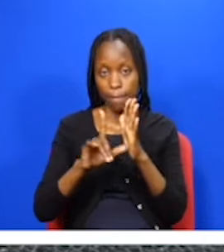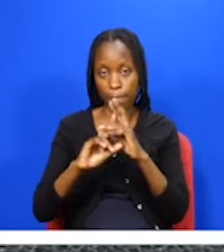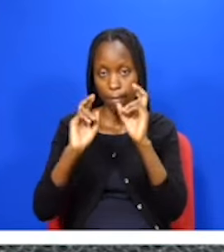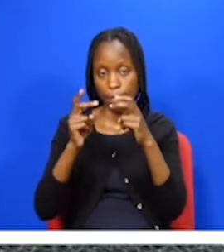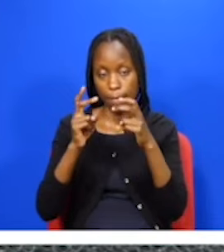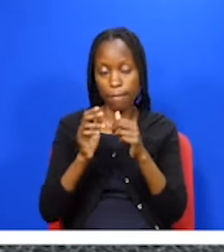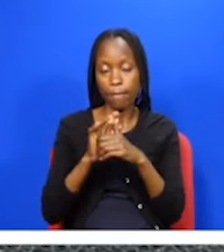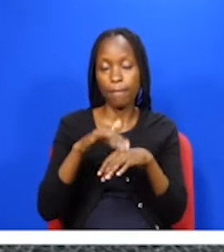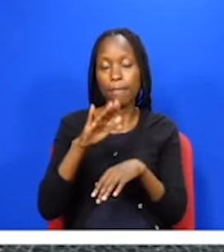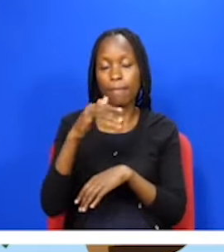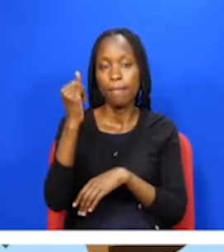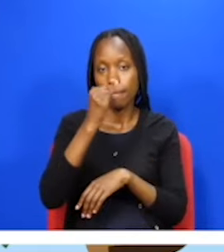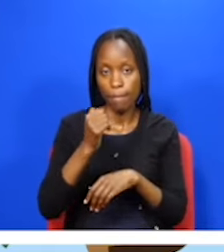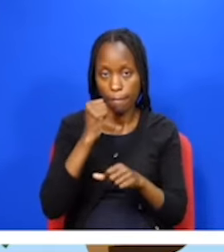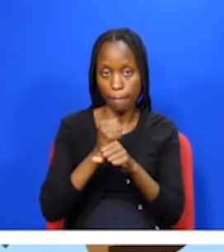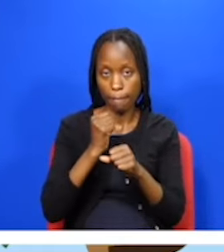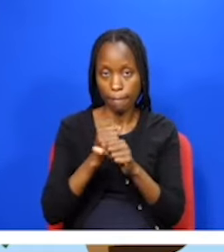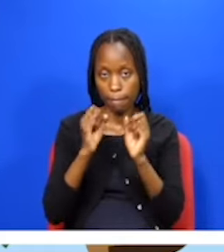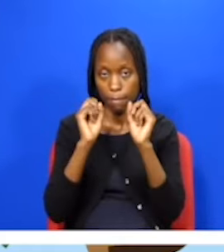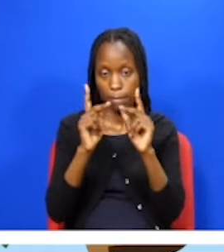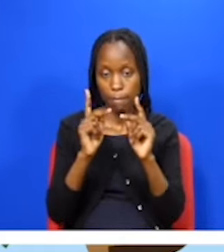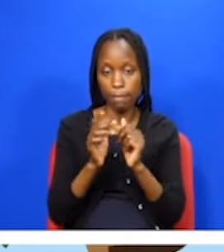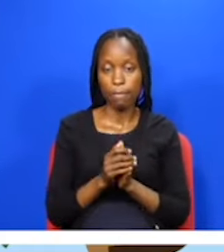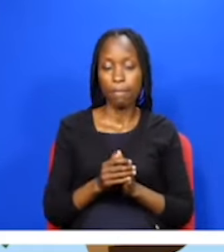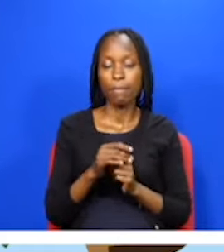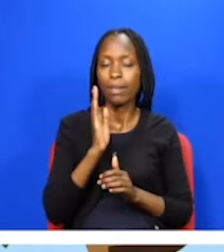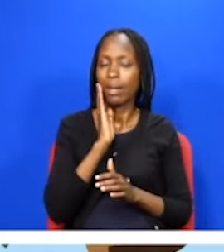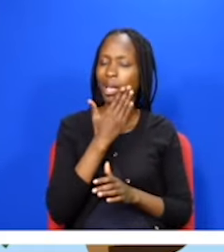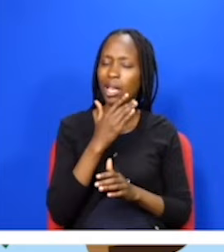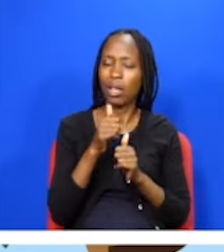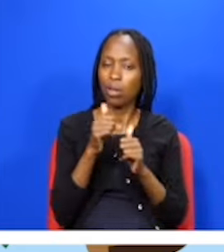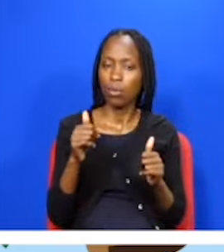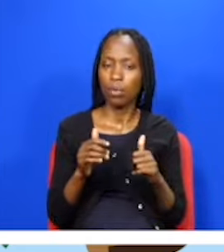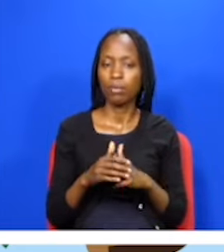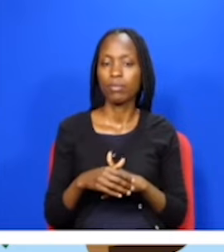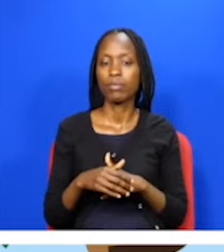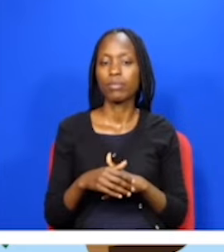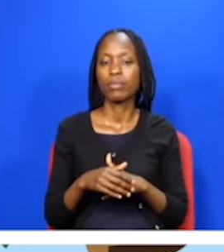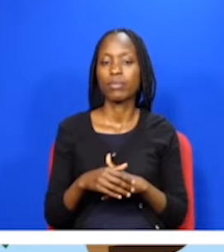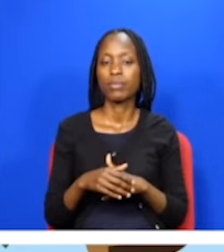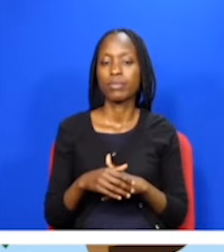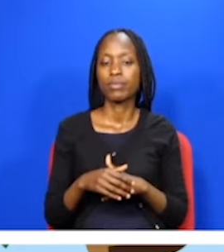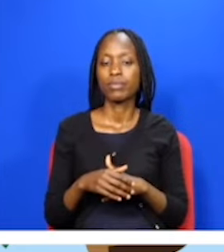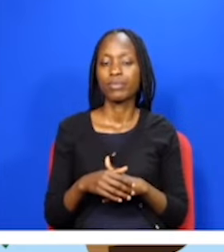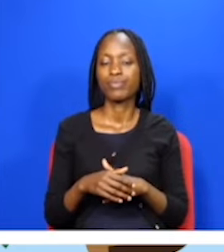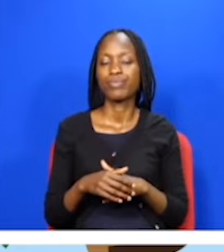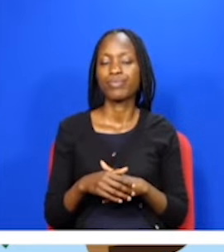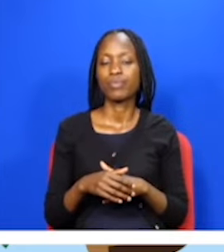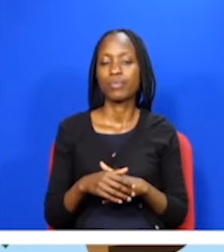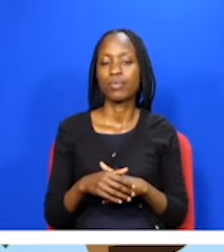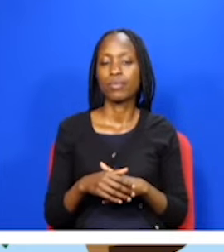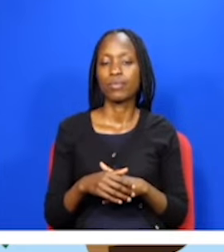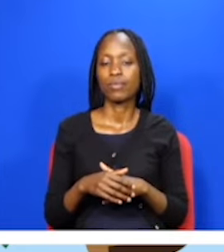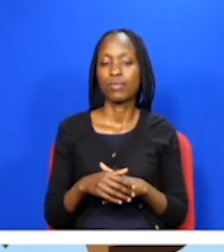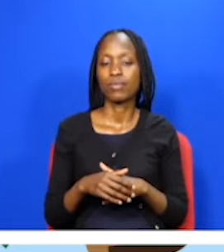your binoculars. Okay, color it nicely, hang it somewhere. This one, I'll be hanging it on